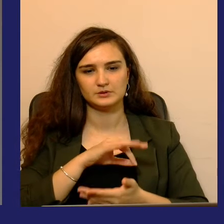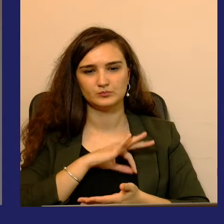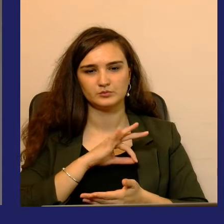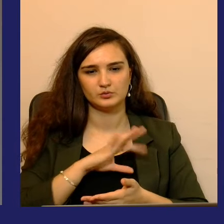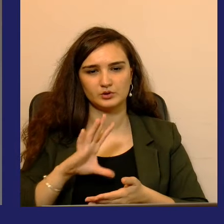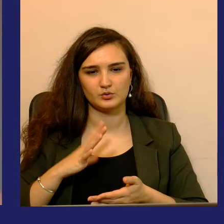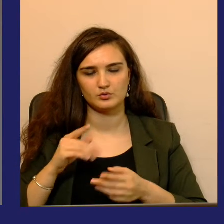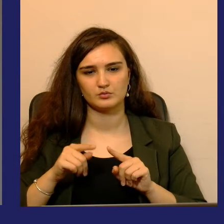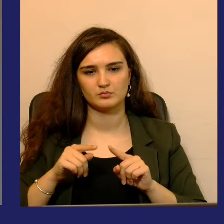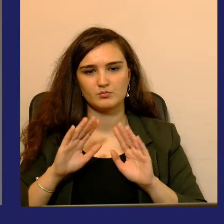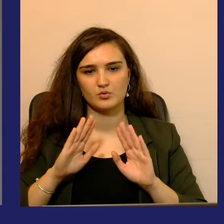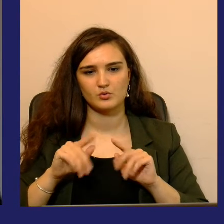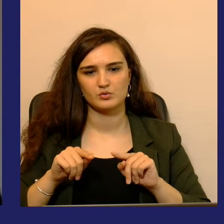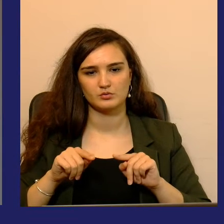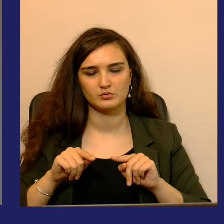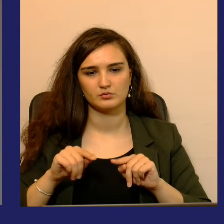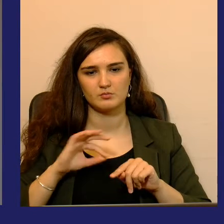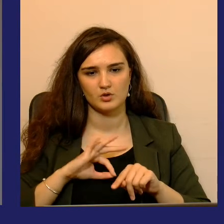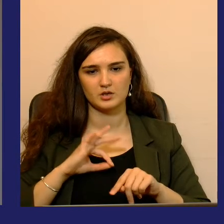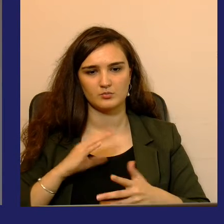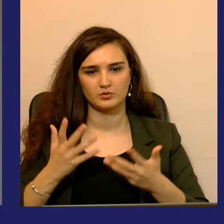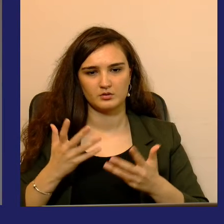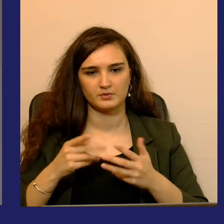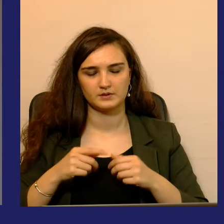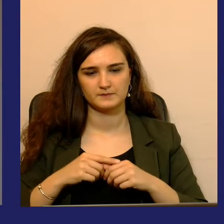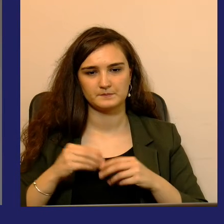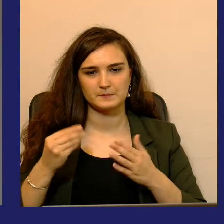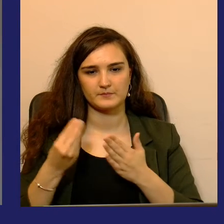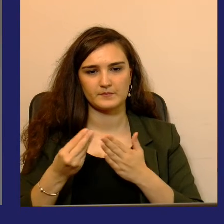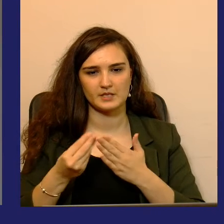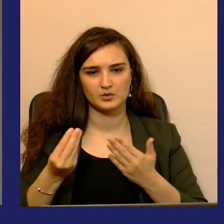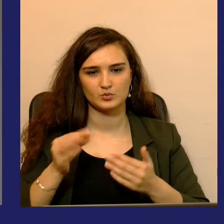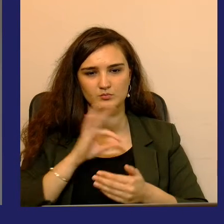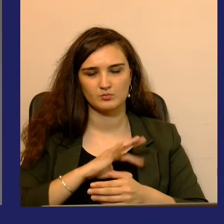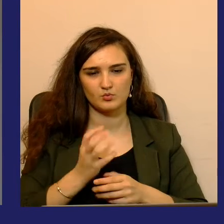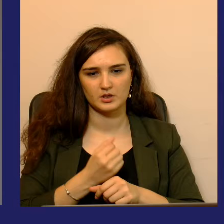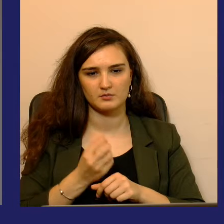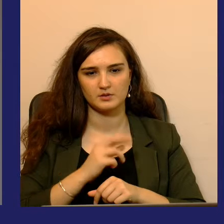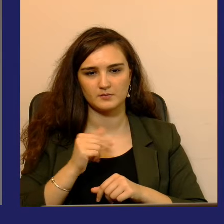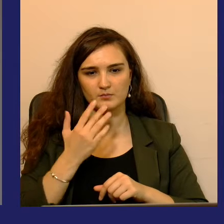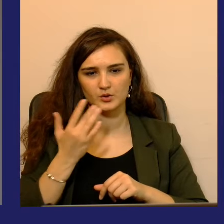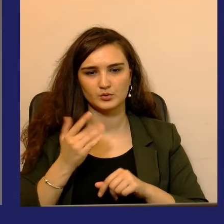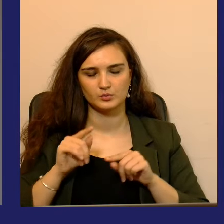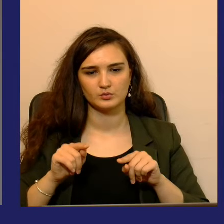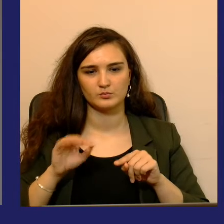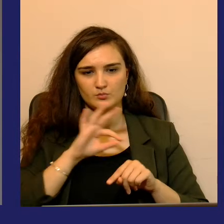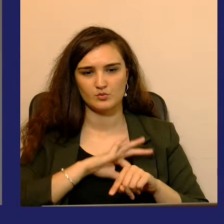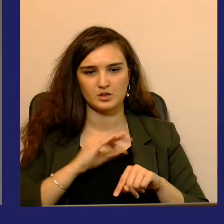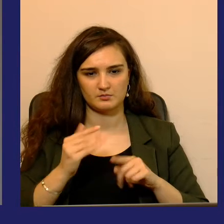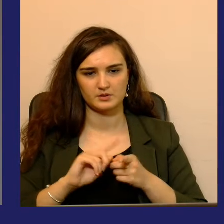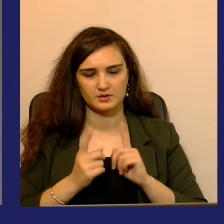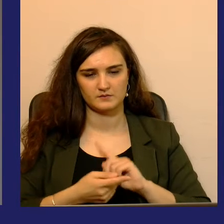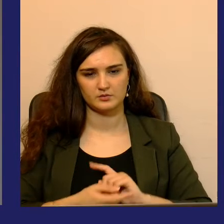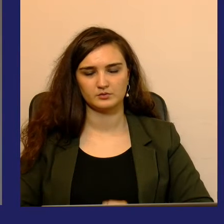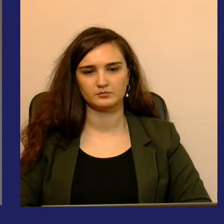can be misused for either personal financial gain or political gain. And obviously both of those have pretty toxic impacts